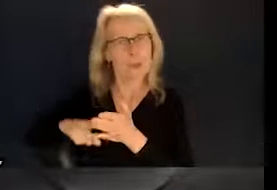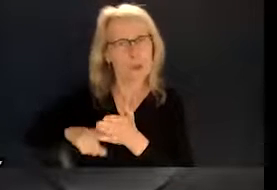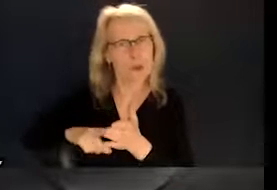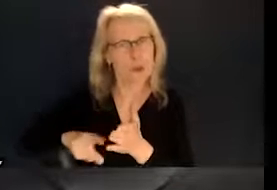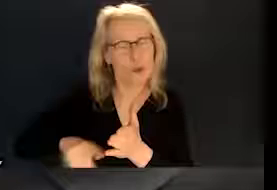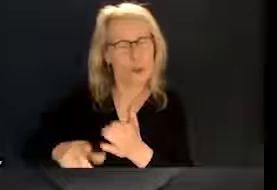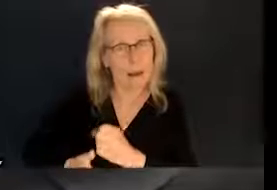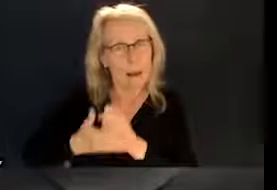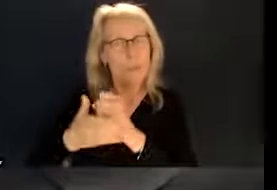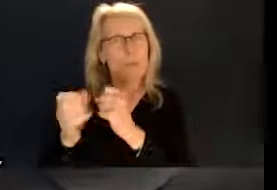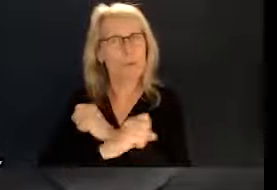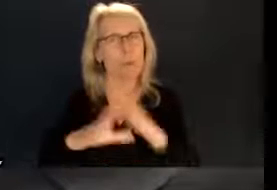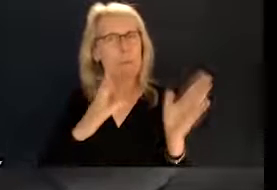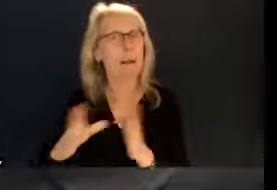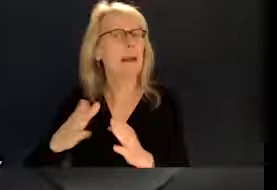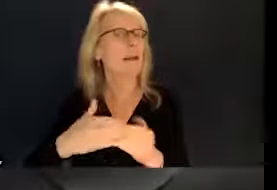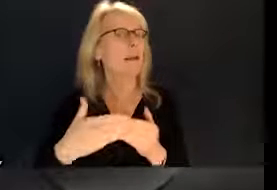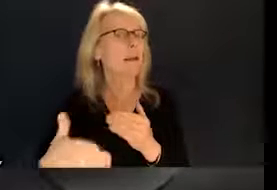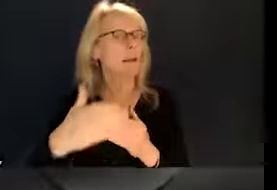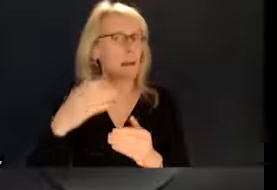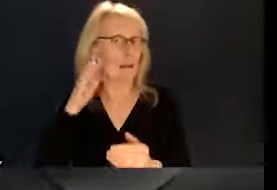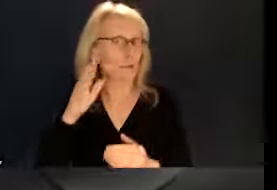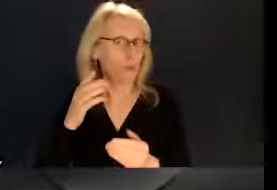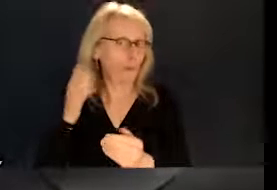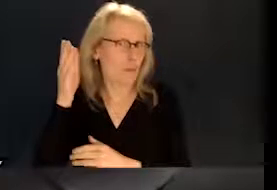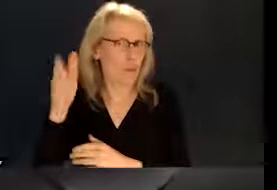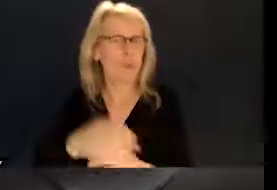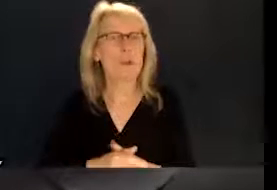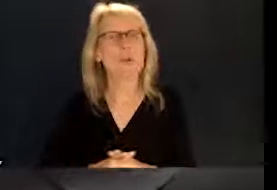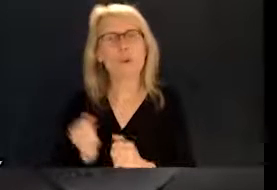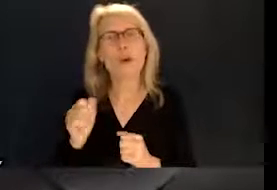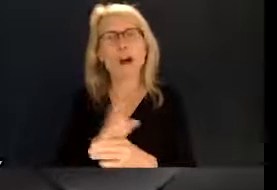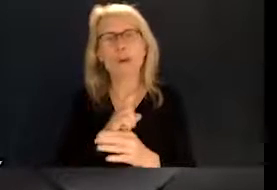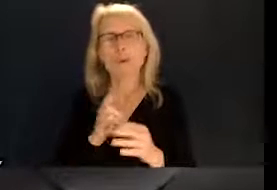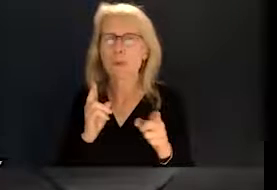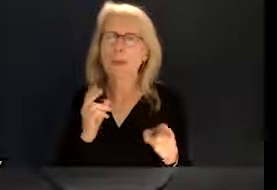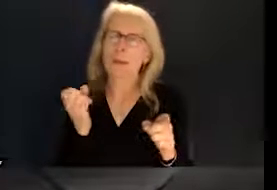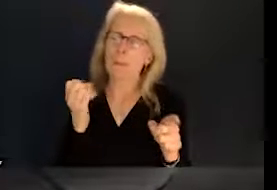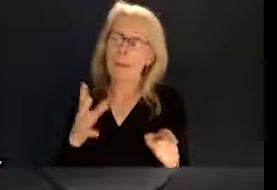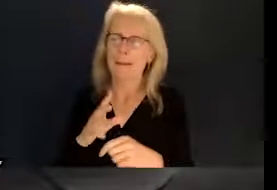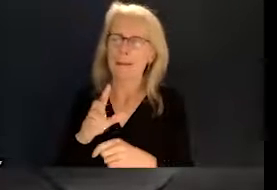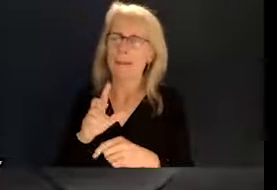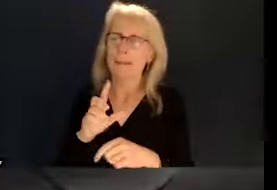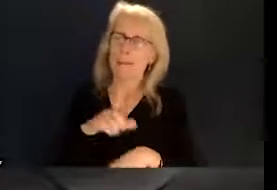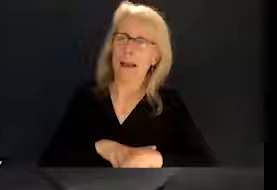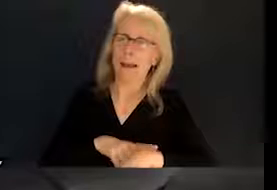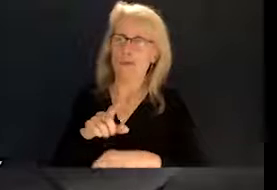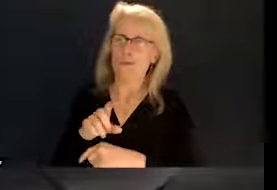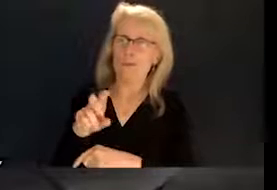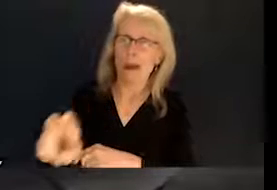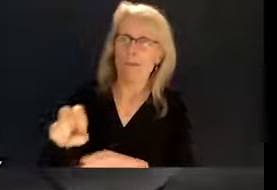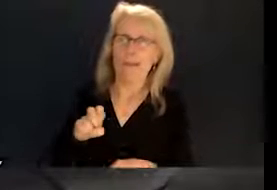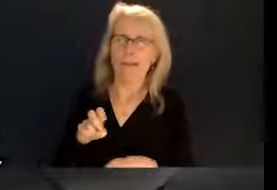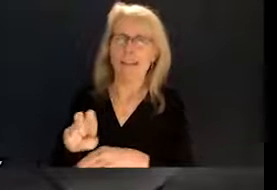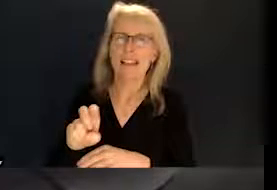future, which is part of the reason that I used one of the many time travel references in all of science fiction, but this